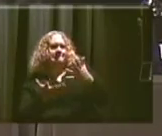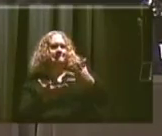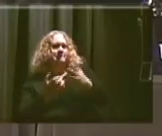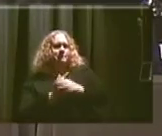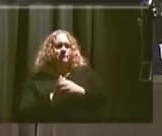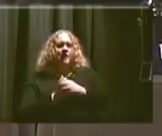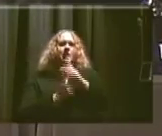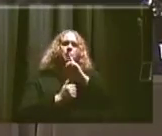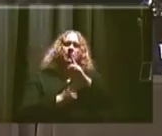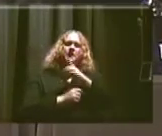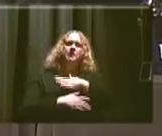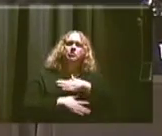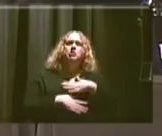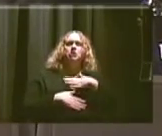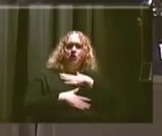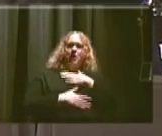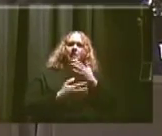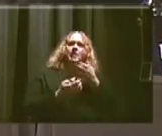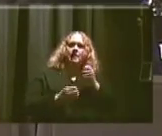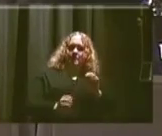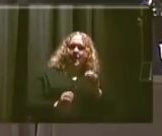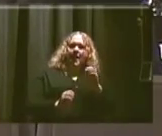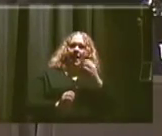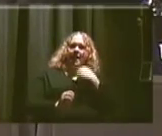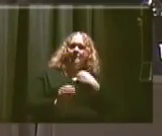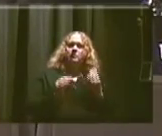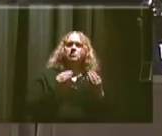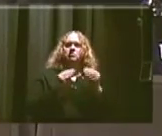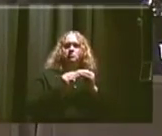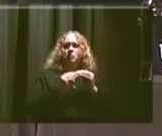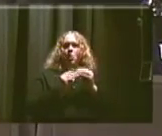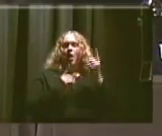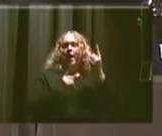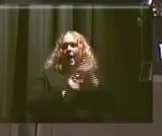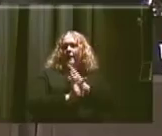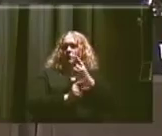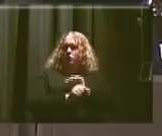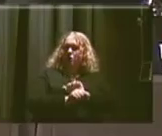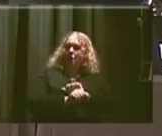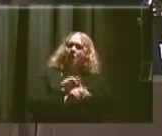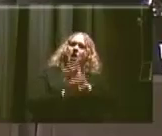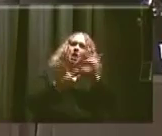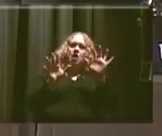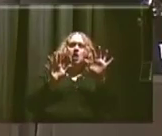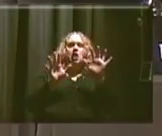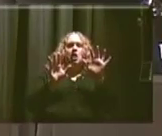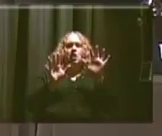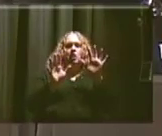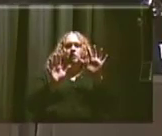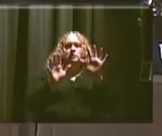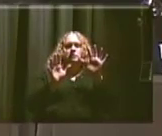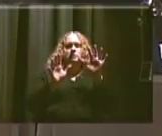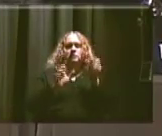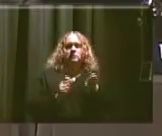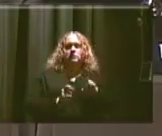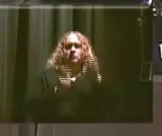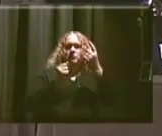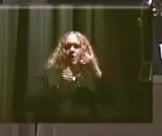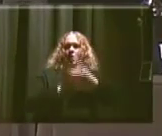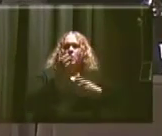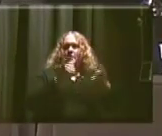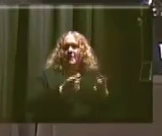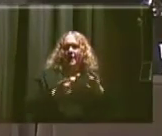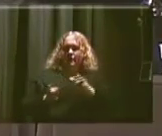appreciate the effort in being able to have a more adequate reflection of what's going on in our schools. Yep. We have worked with staff